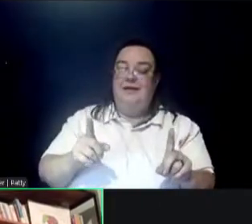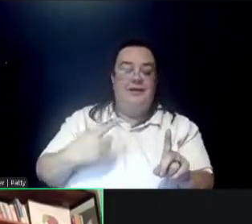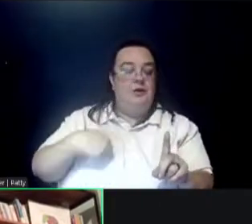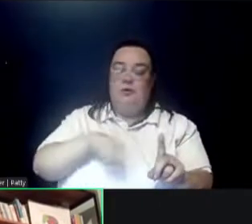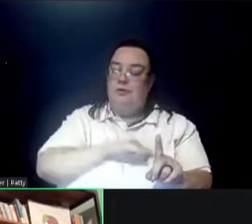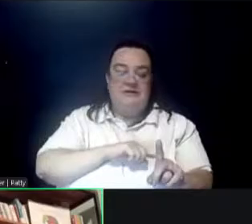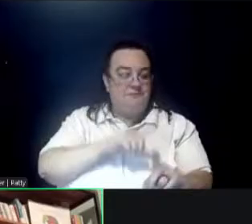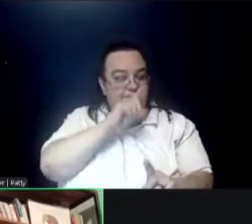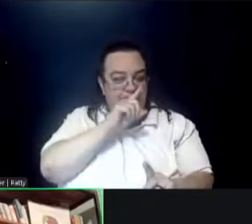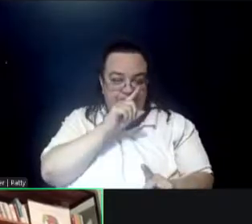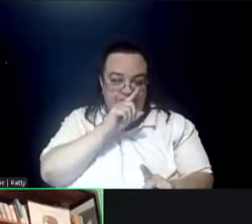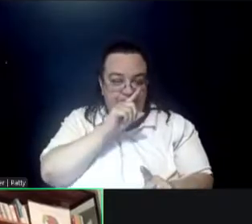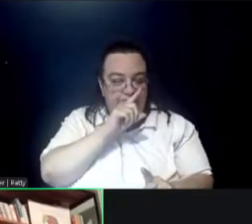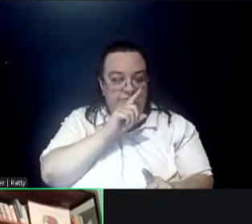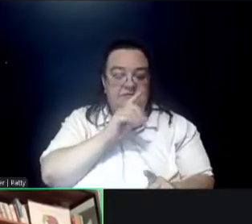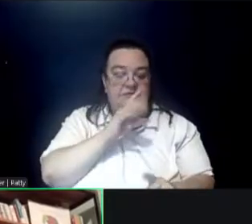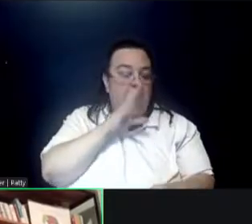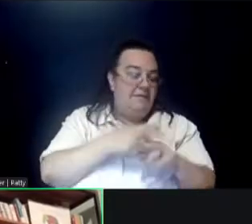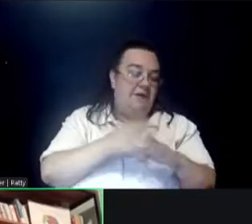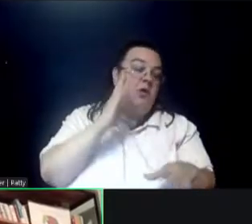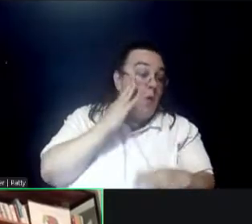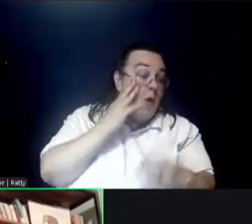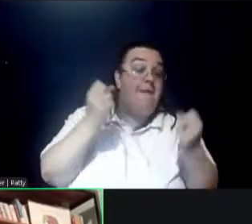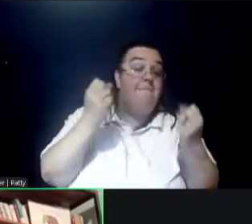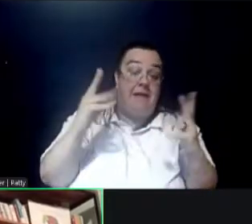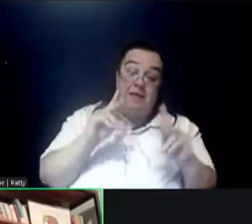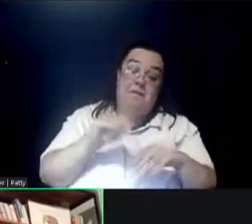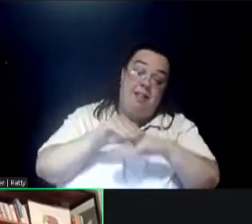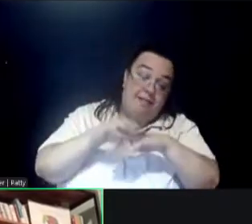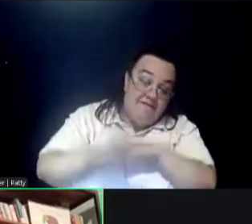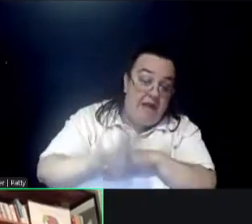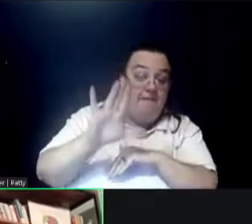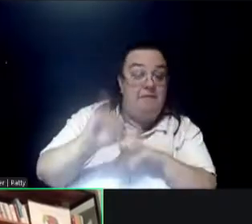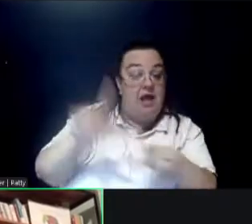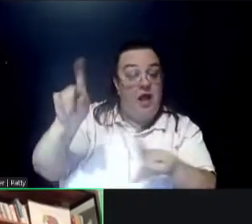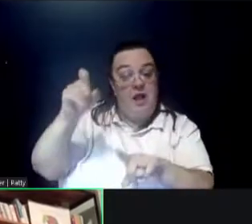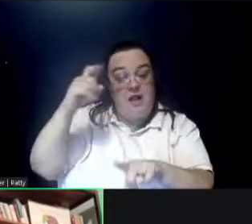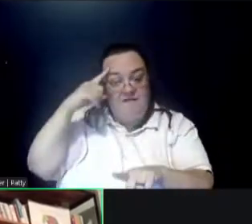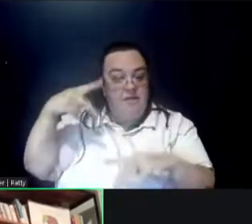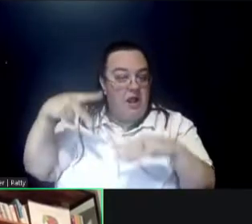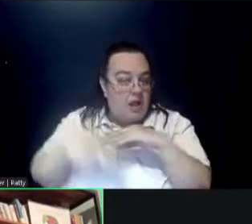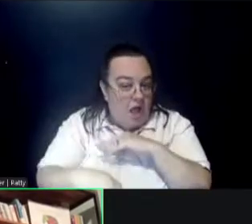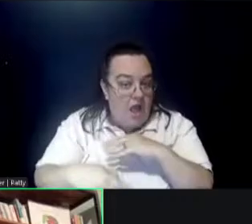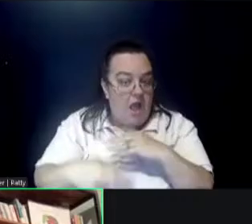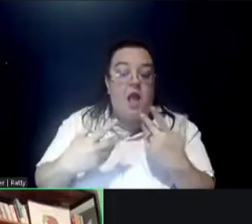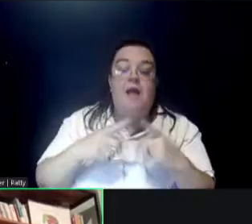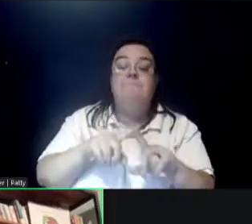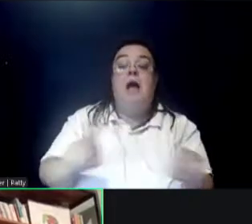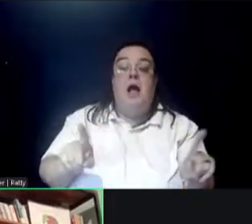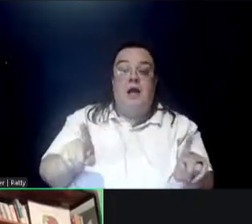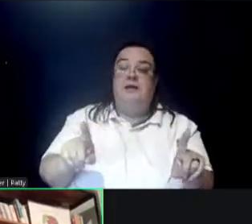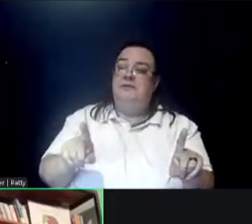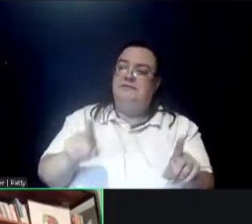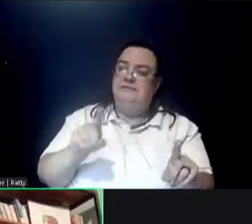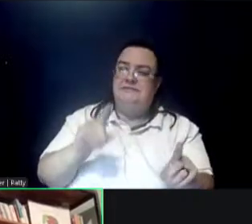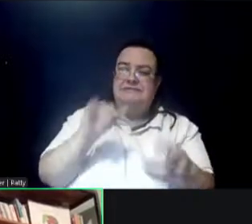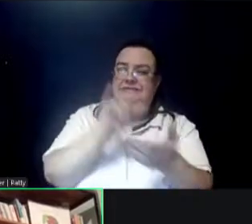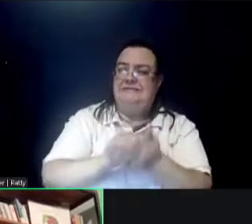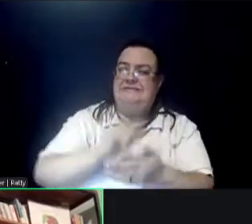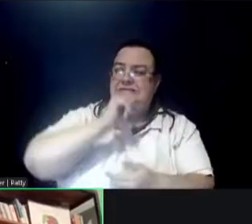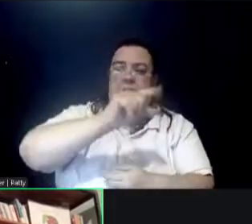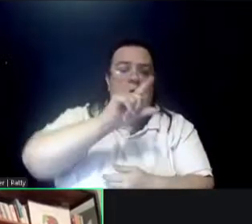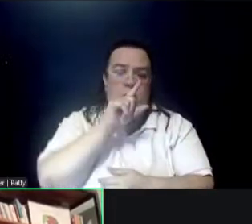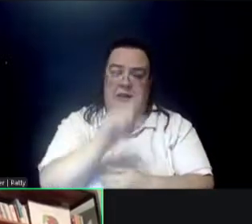about, you know, a lot of people were affected by government cuts, but that's not really reflected in